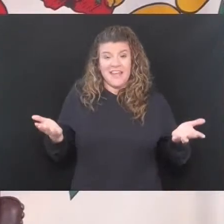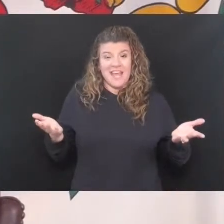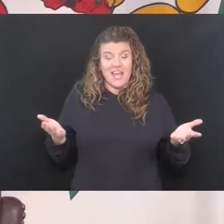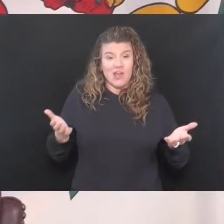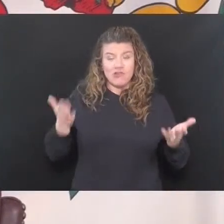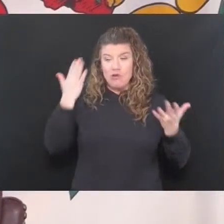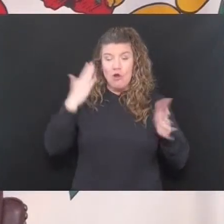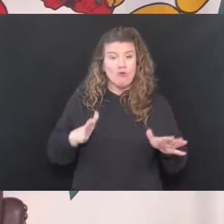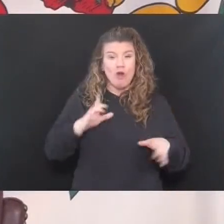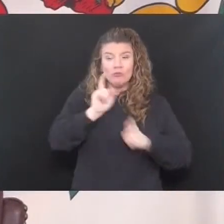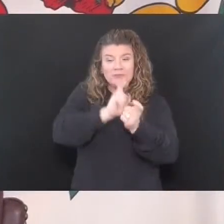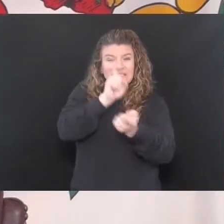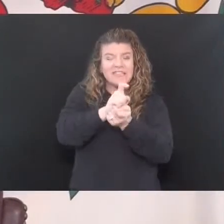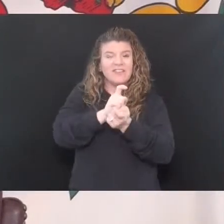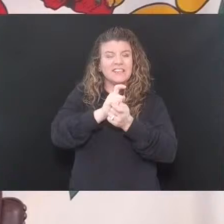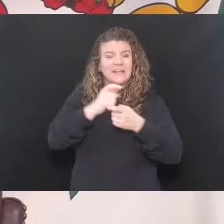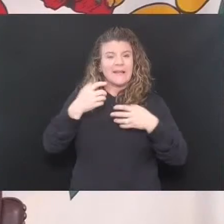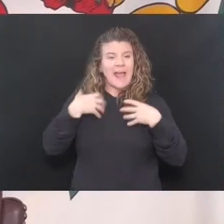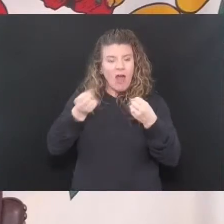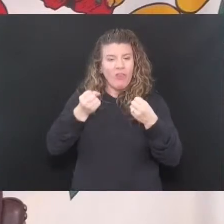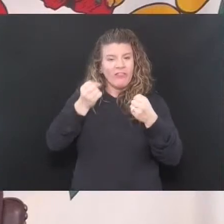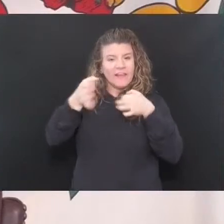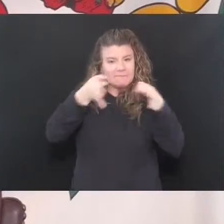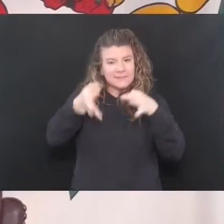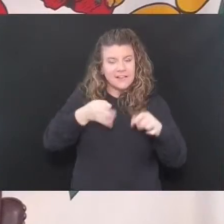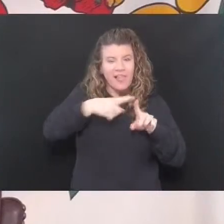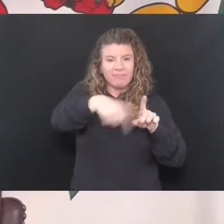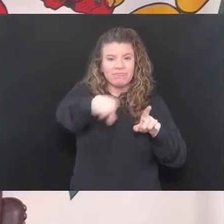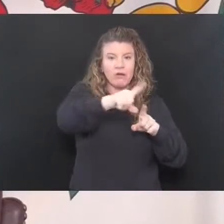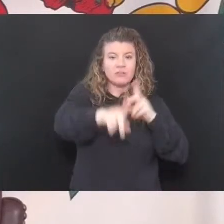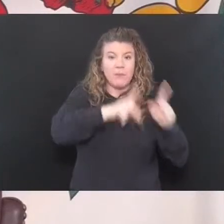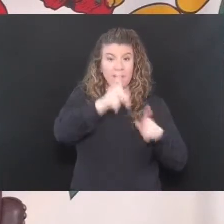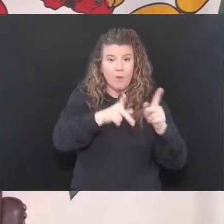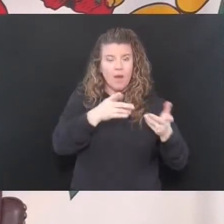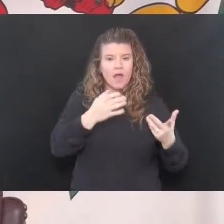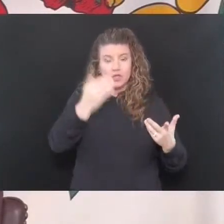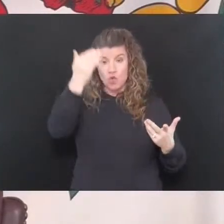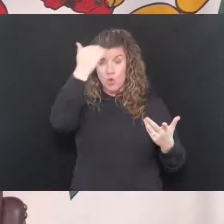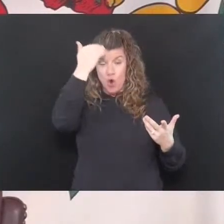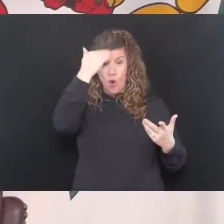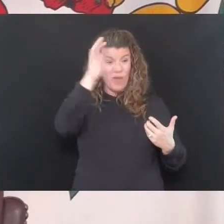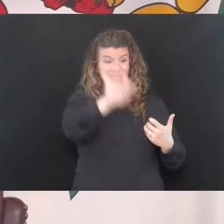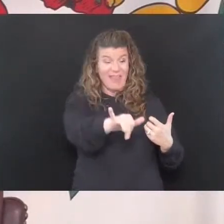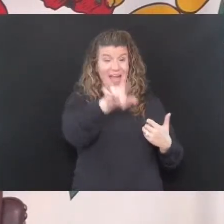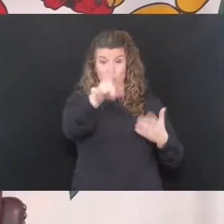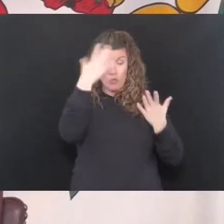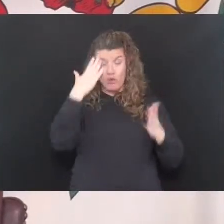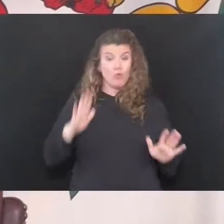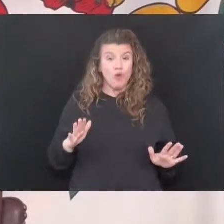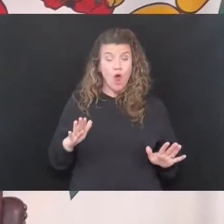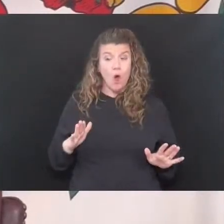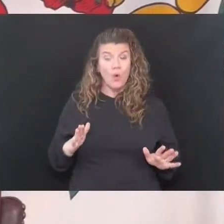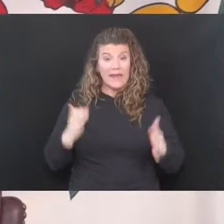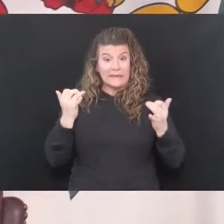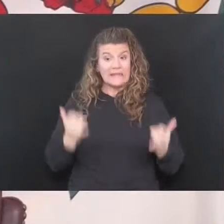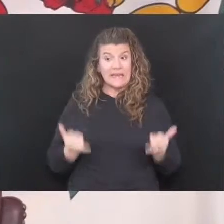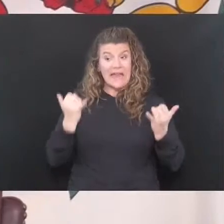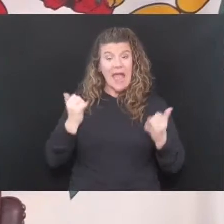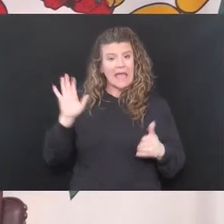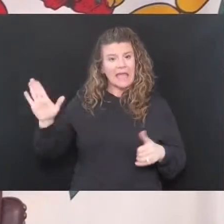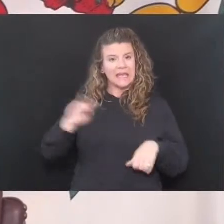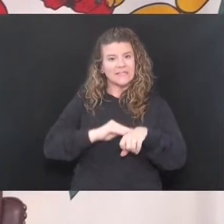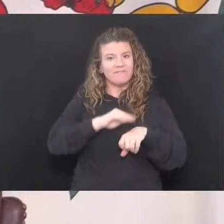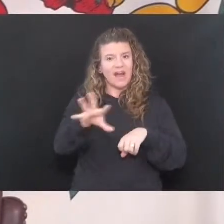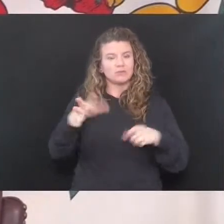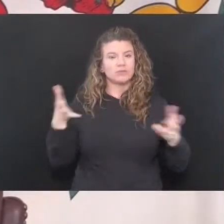been vaccinated and have not. And so with all of that, today, his advice was just